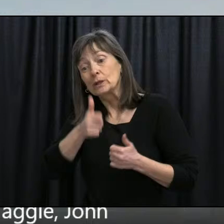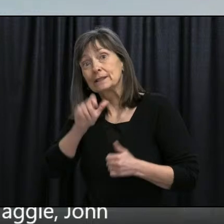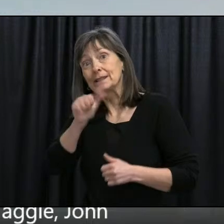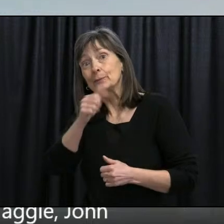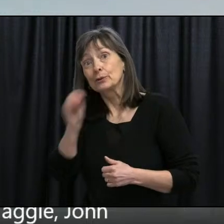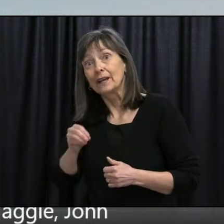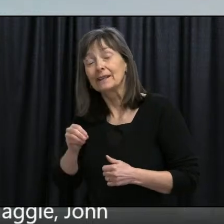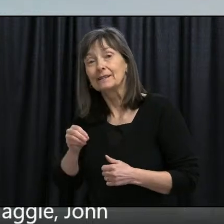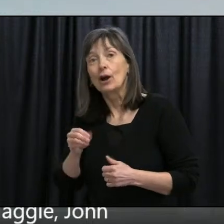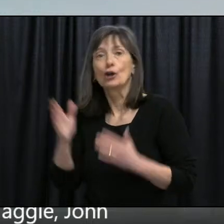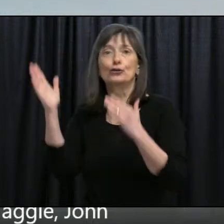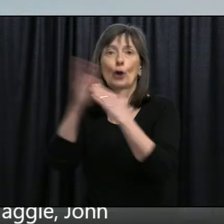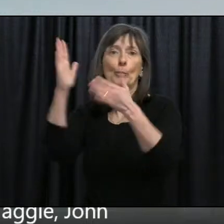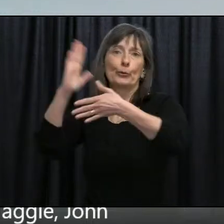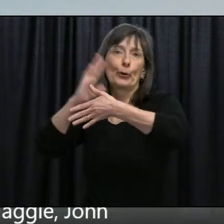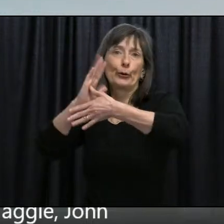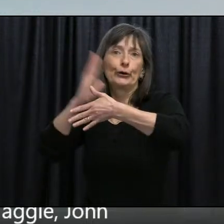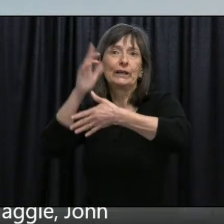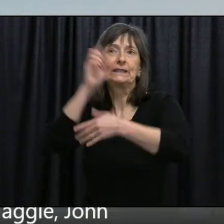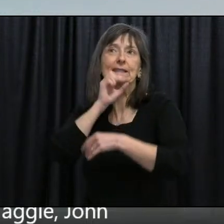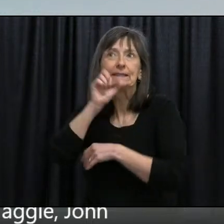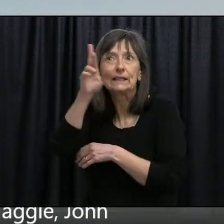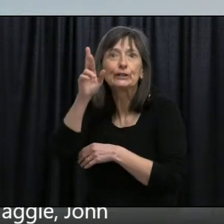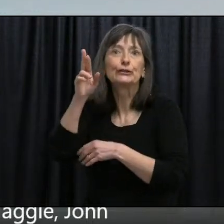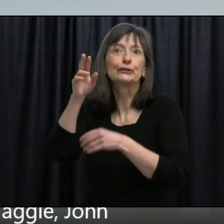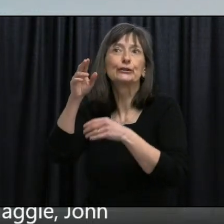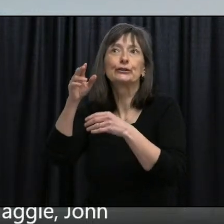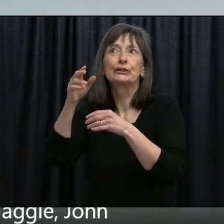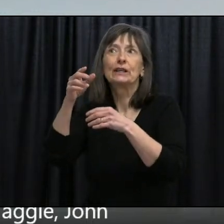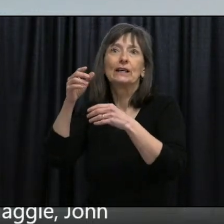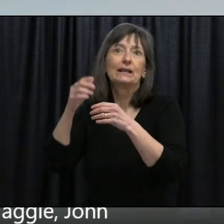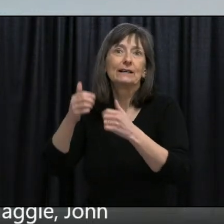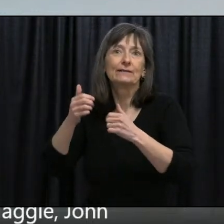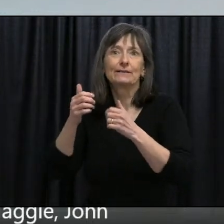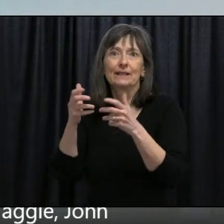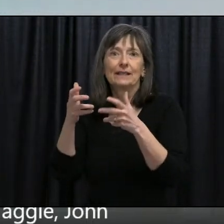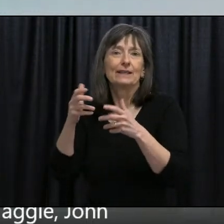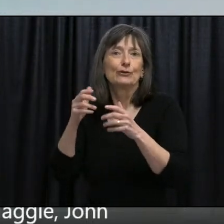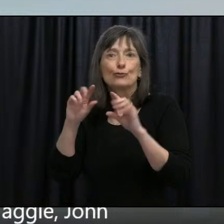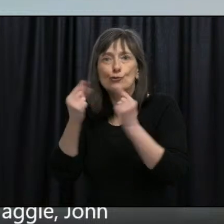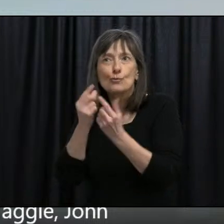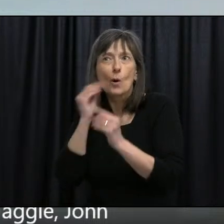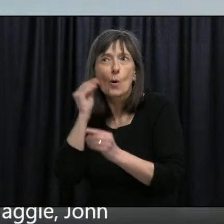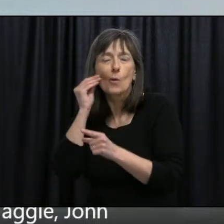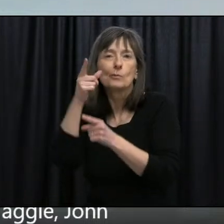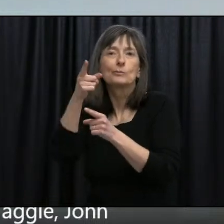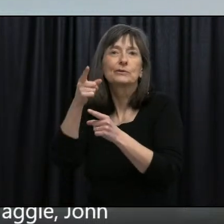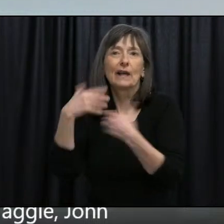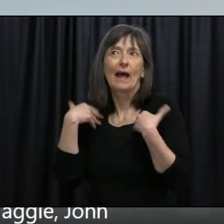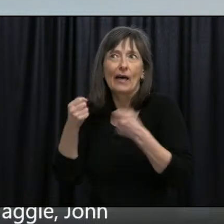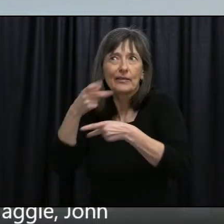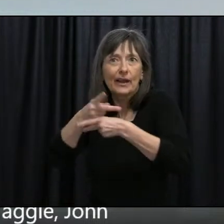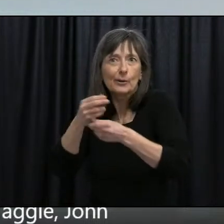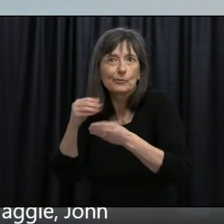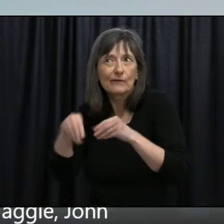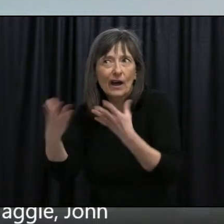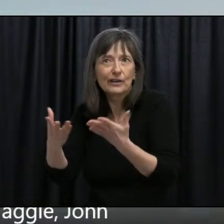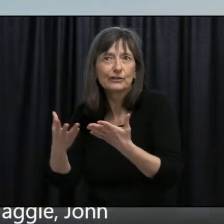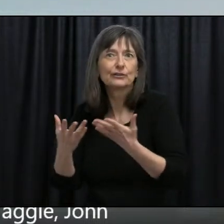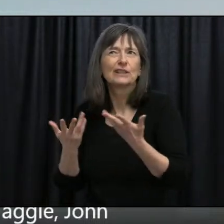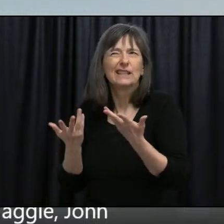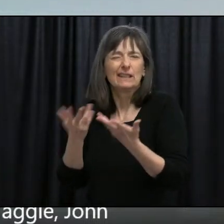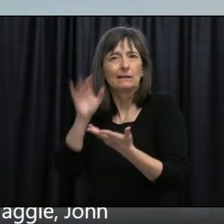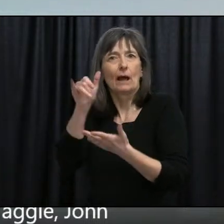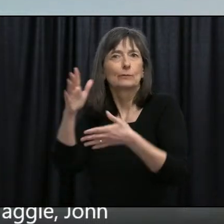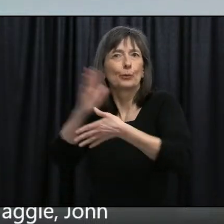we started. These are the seniors in congregate living. These are our COVID-related healthcare providers.